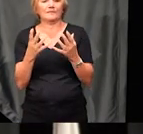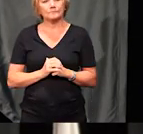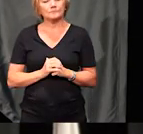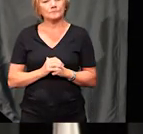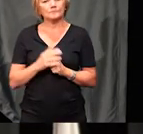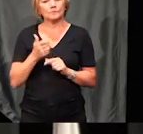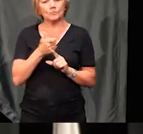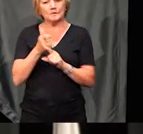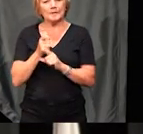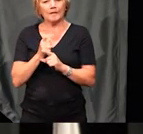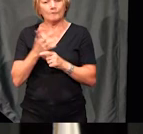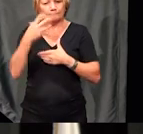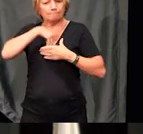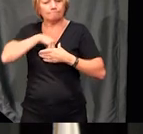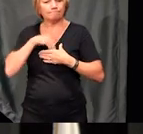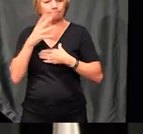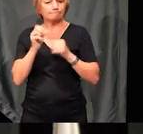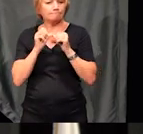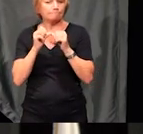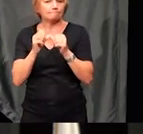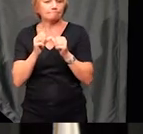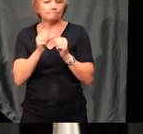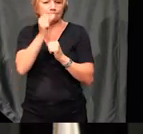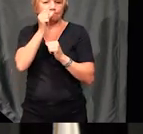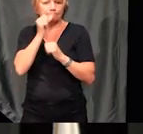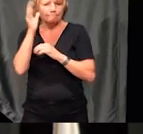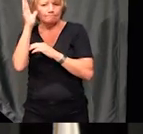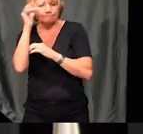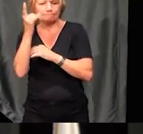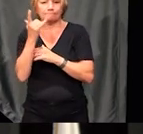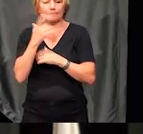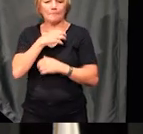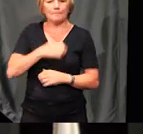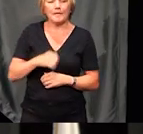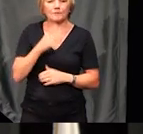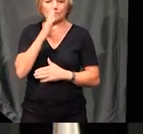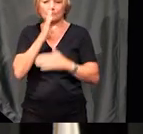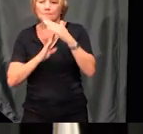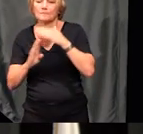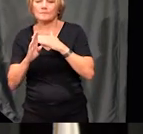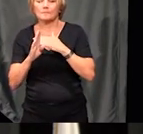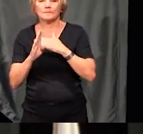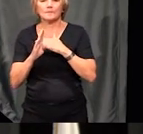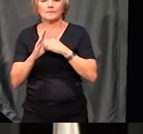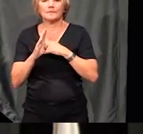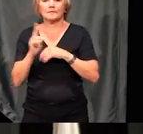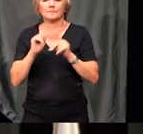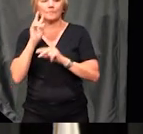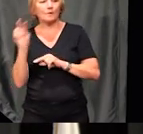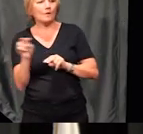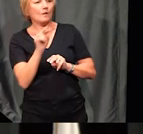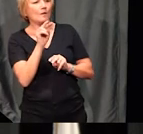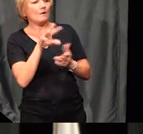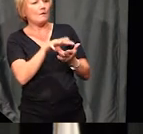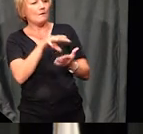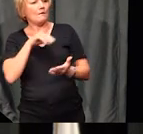with such a perseverance, passion, and humility that you inspire others to redesign their